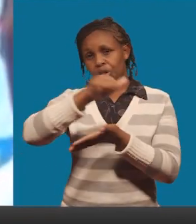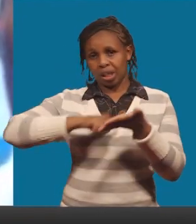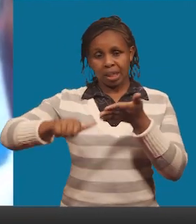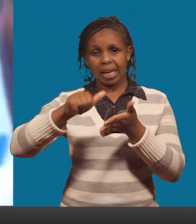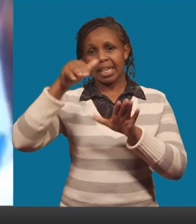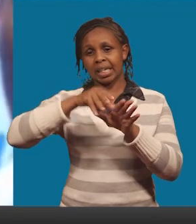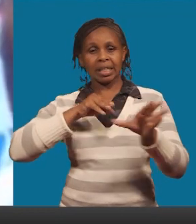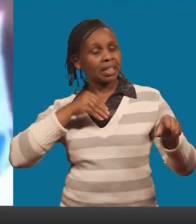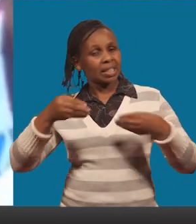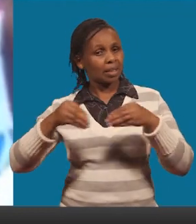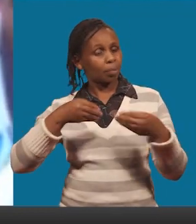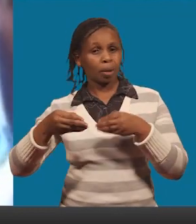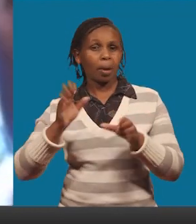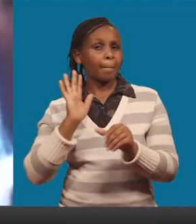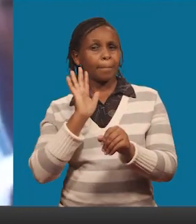field of disability.